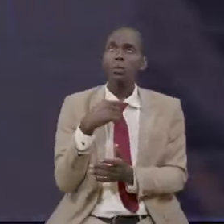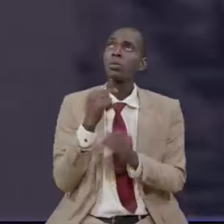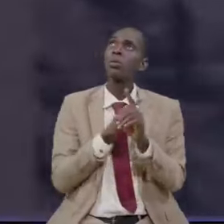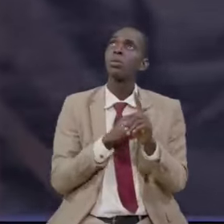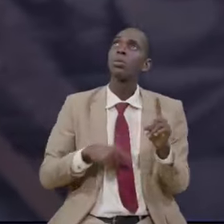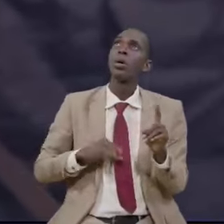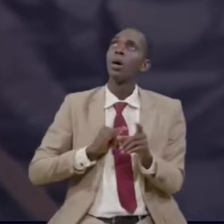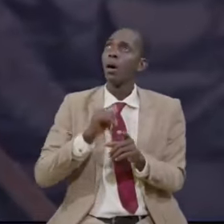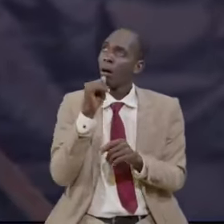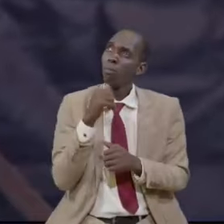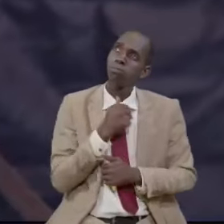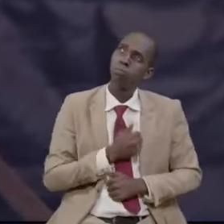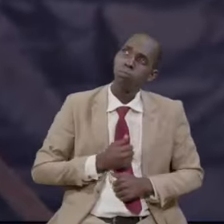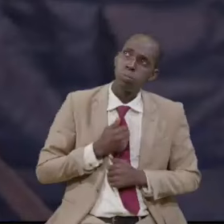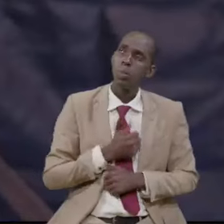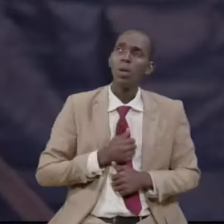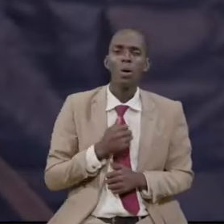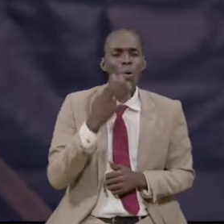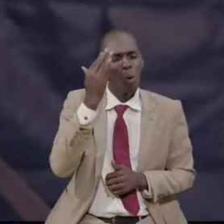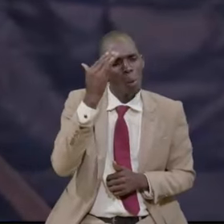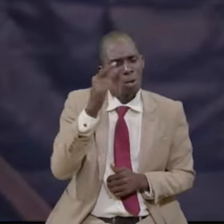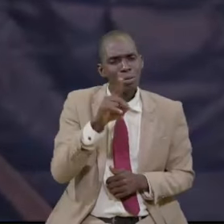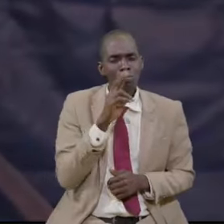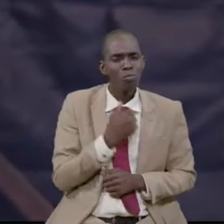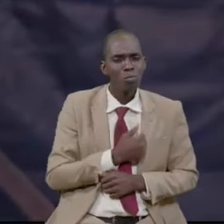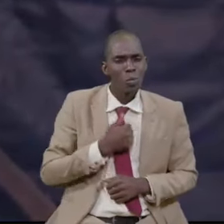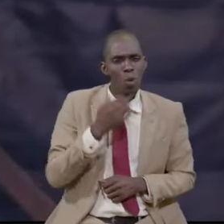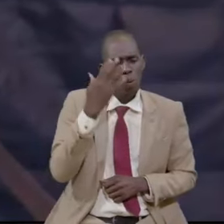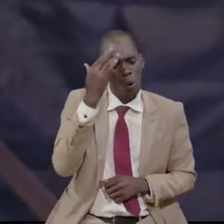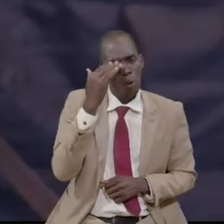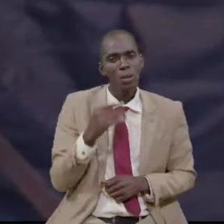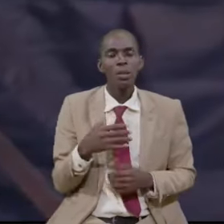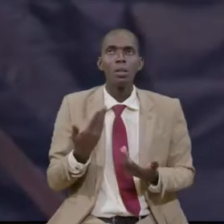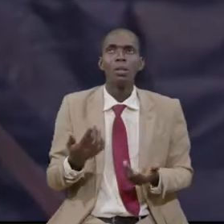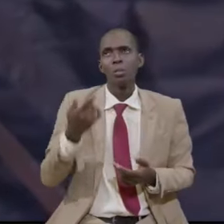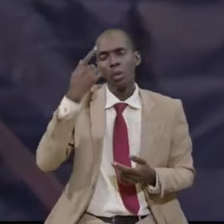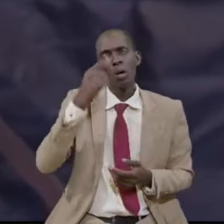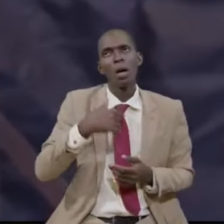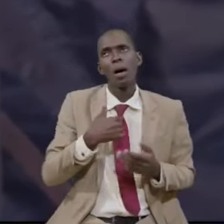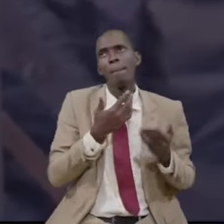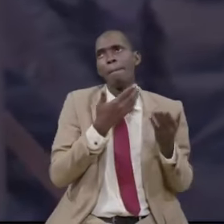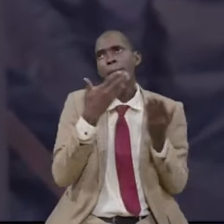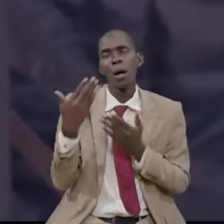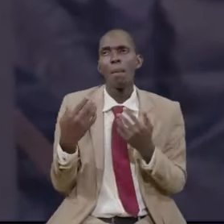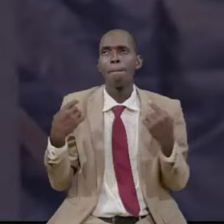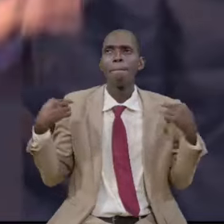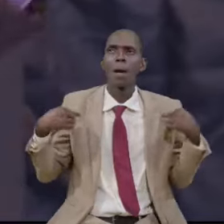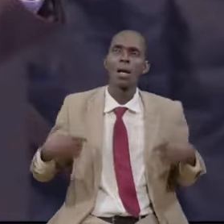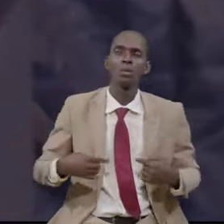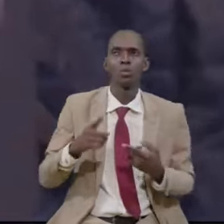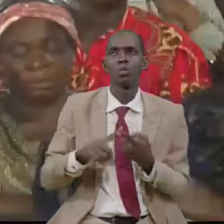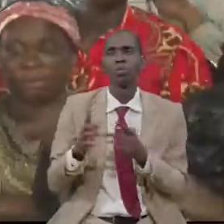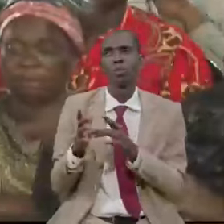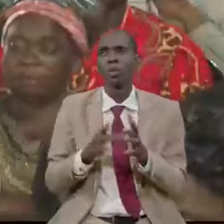I cause pain for Jesus. I cause mighty for Jesus. I